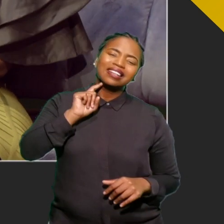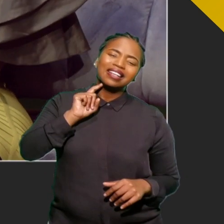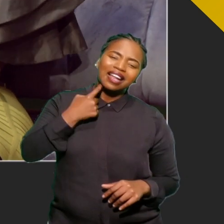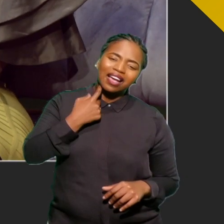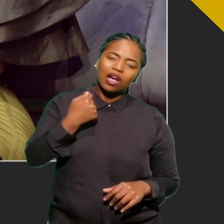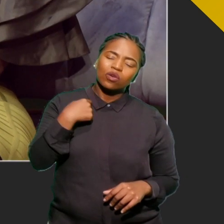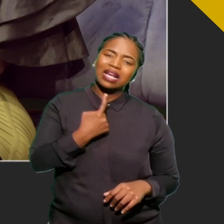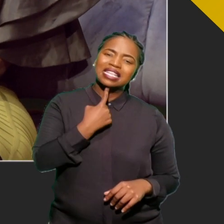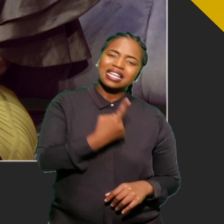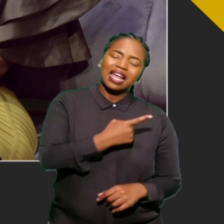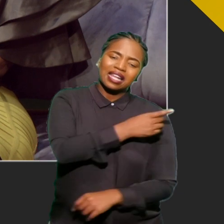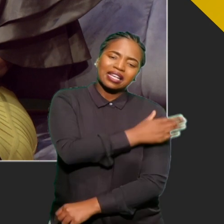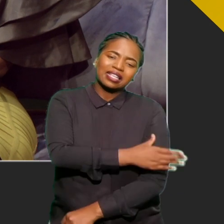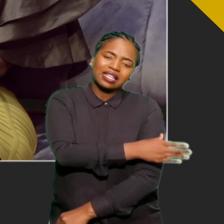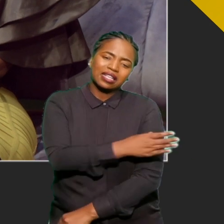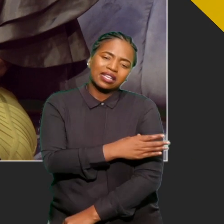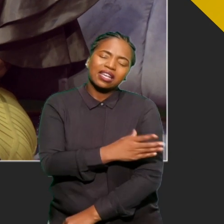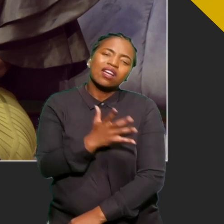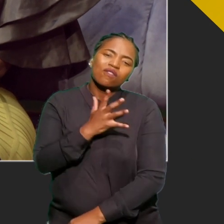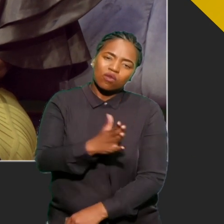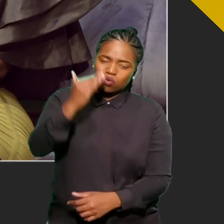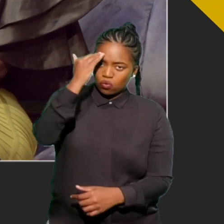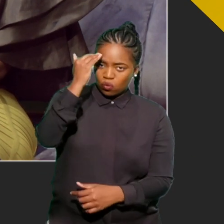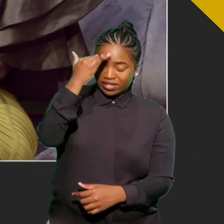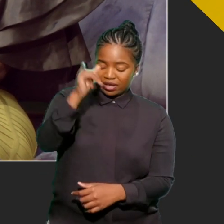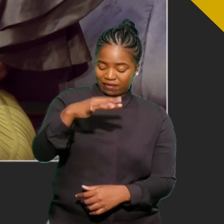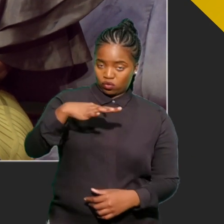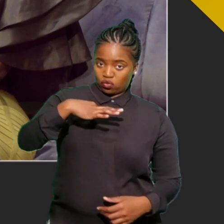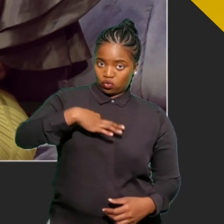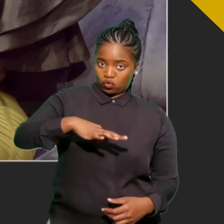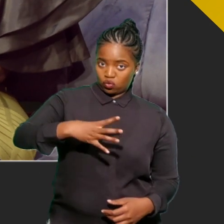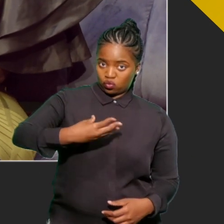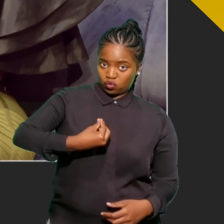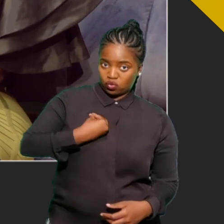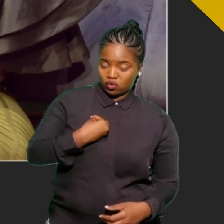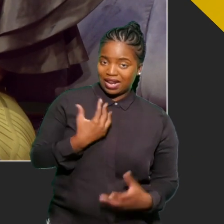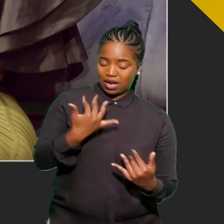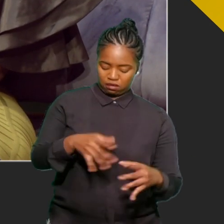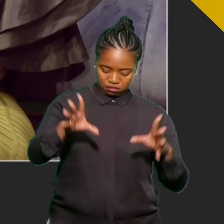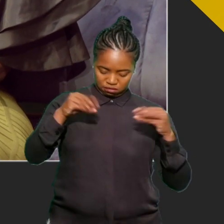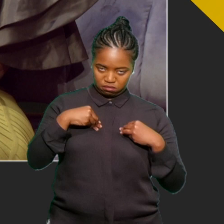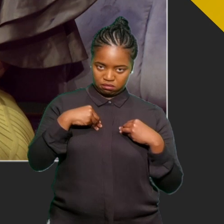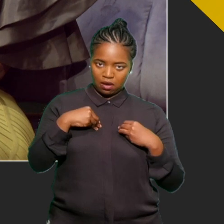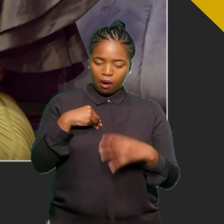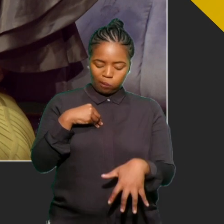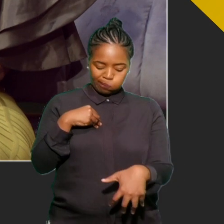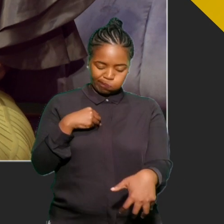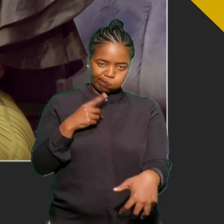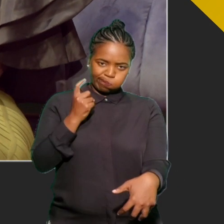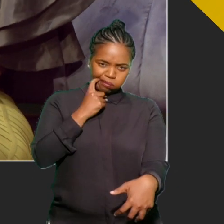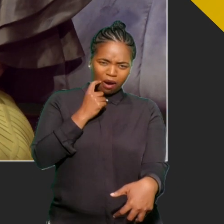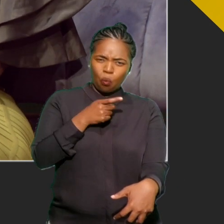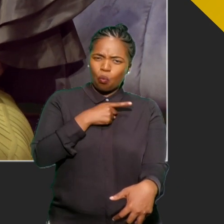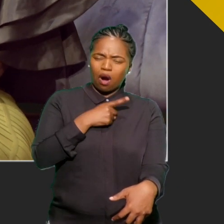not come to the clinics? Mm. I just want to understand, if you're a young person or you've now accepted that you are pregnant, yeah. What would stop you